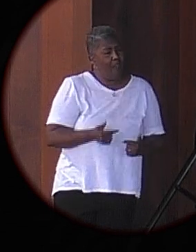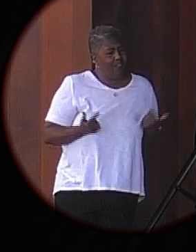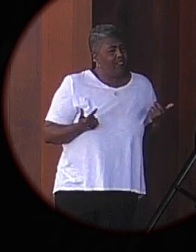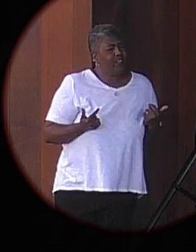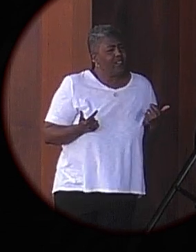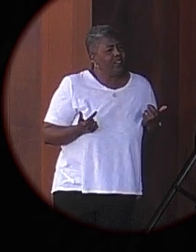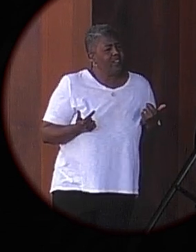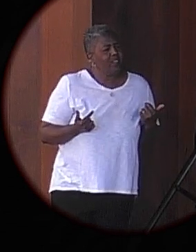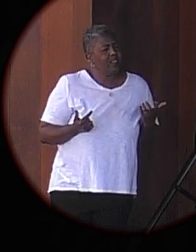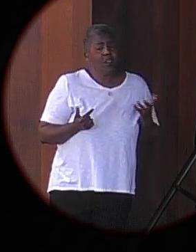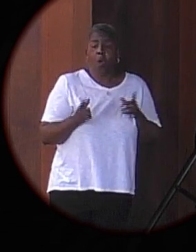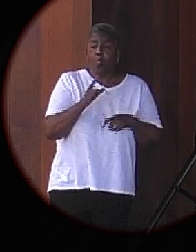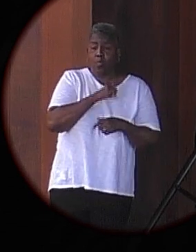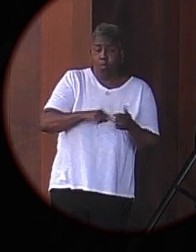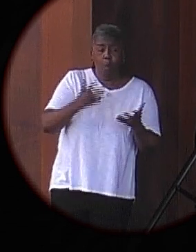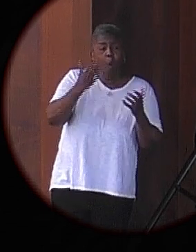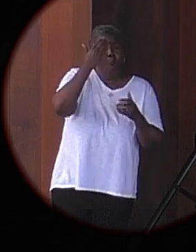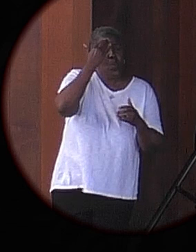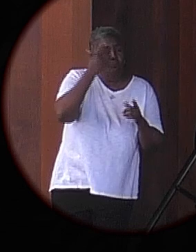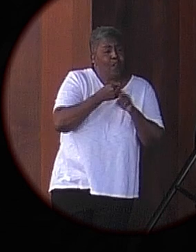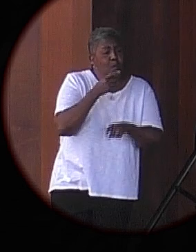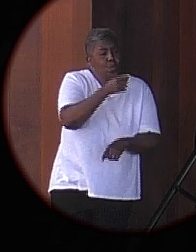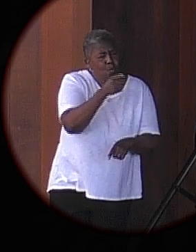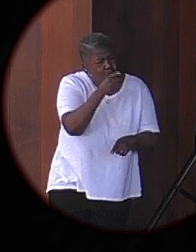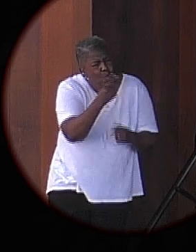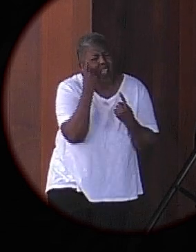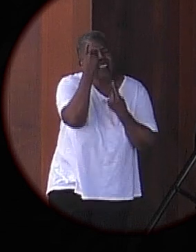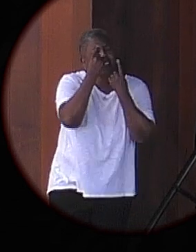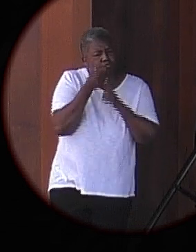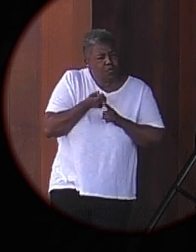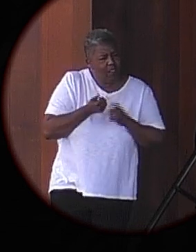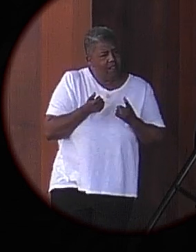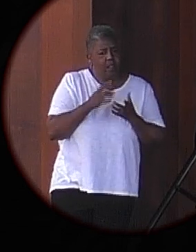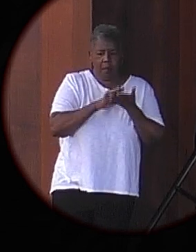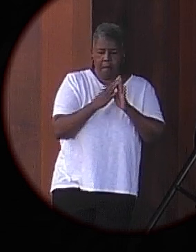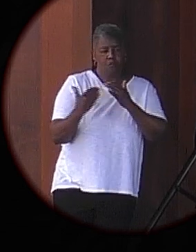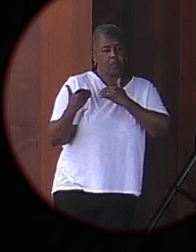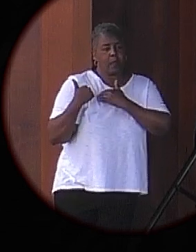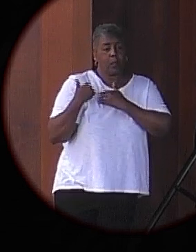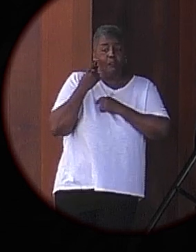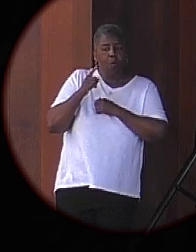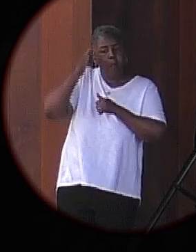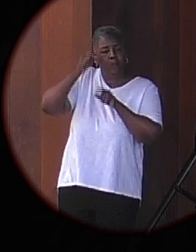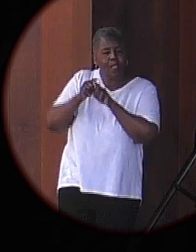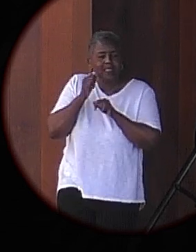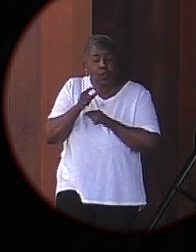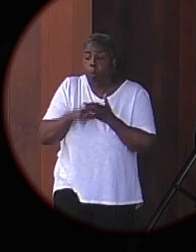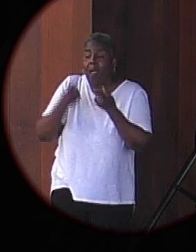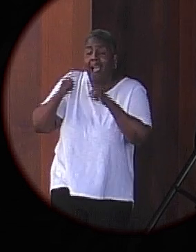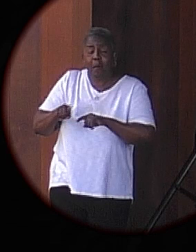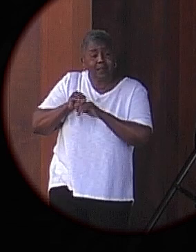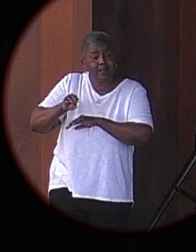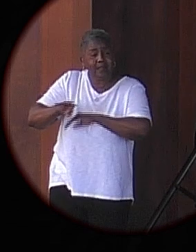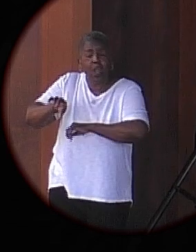life? The Lord wants to know, do you consider yourself responsible for what happens